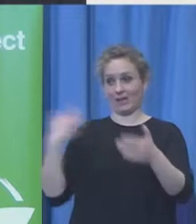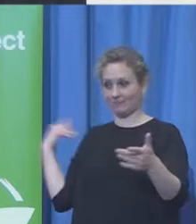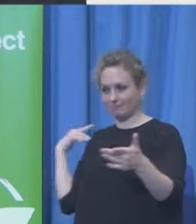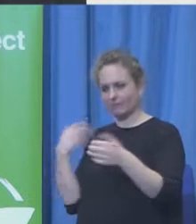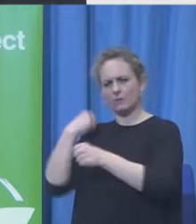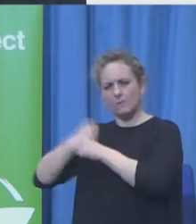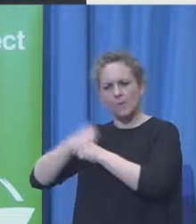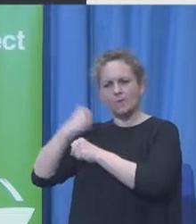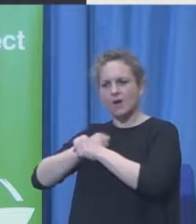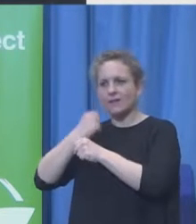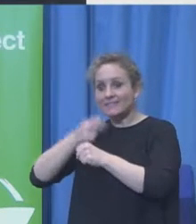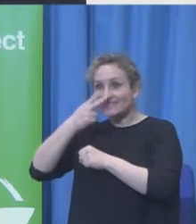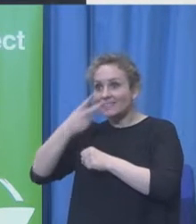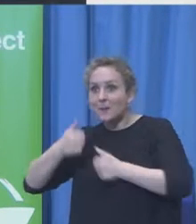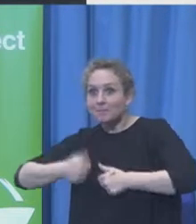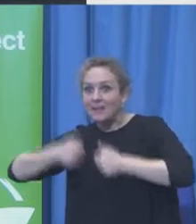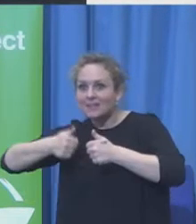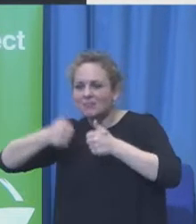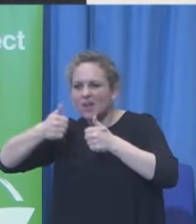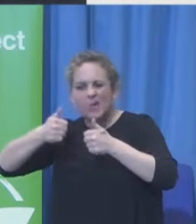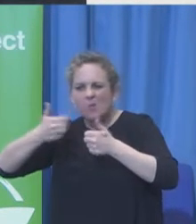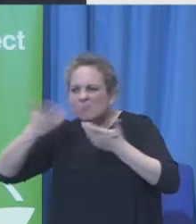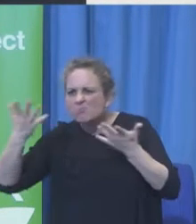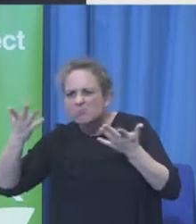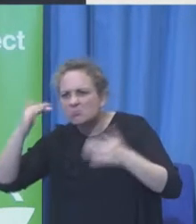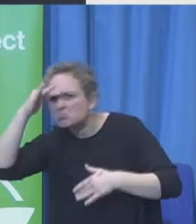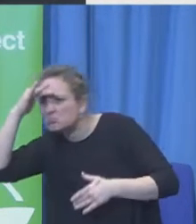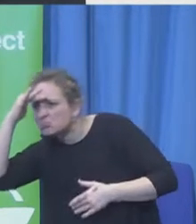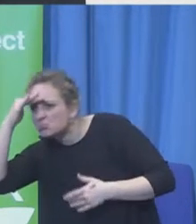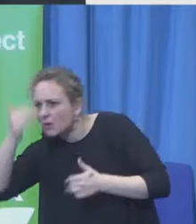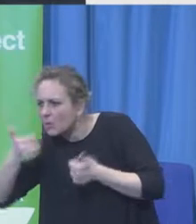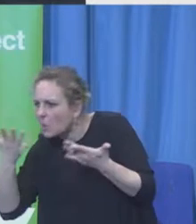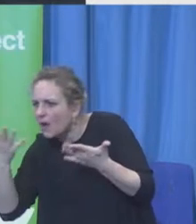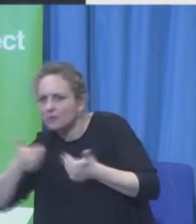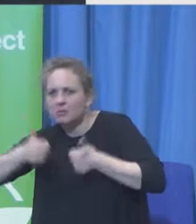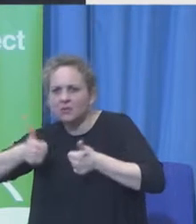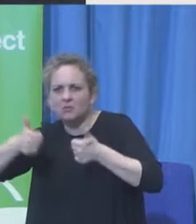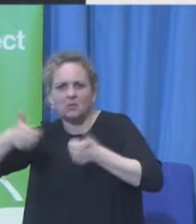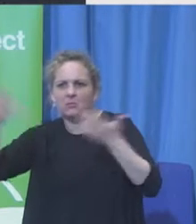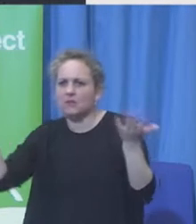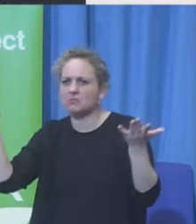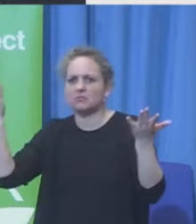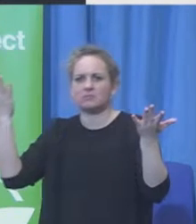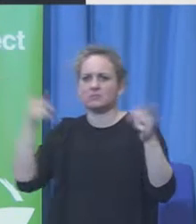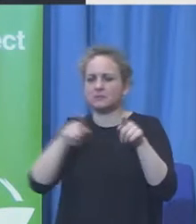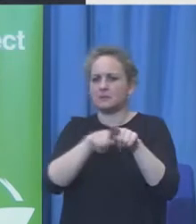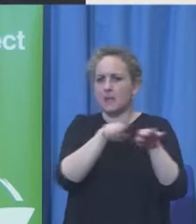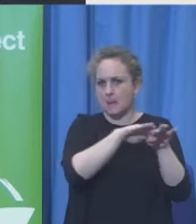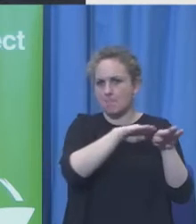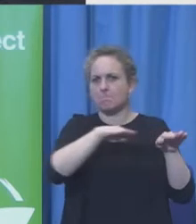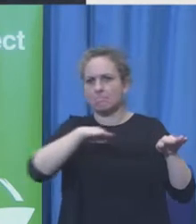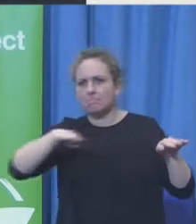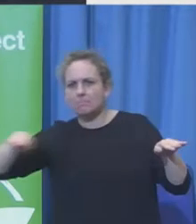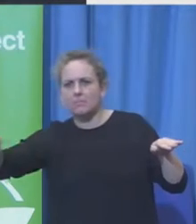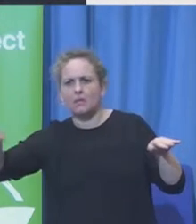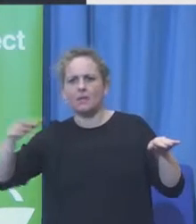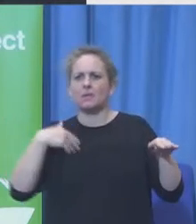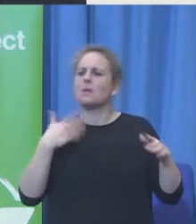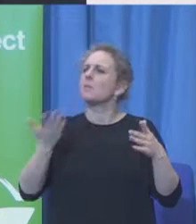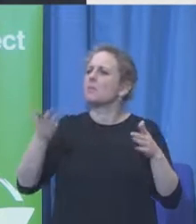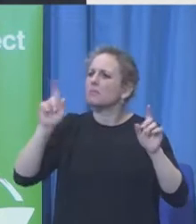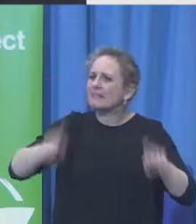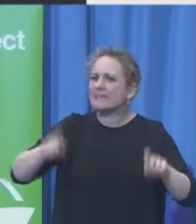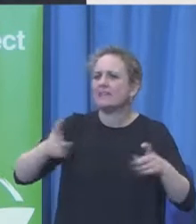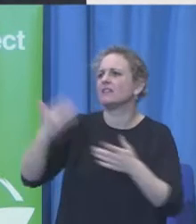lot of unique, good examples, but not enough of them. We need to change the